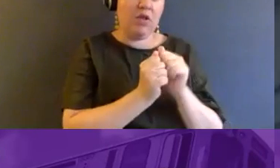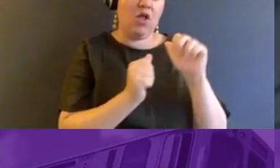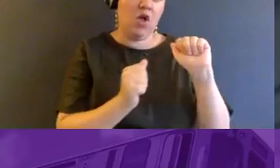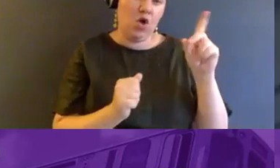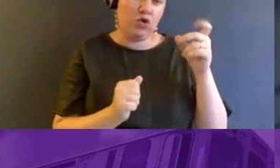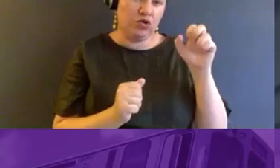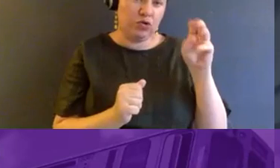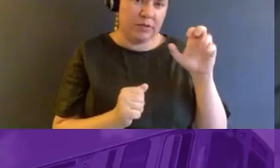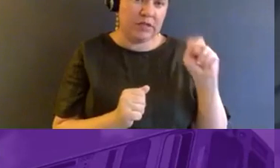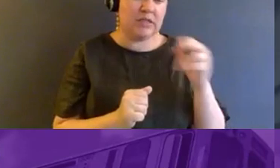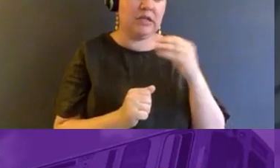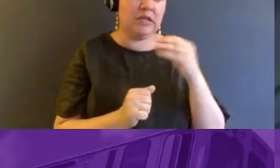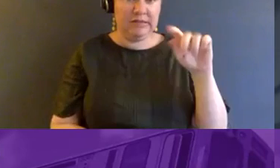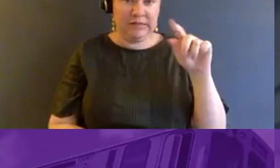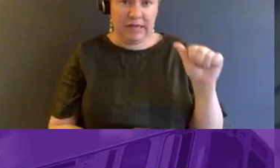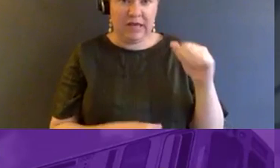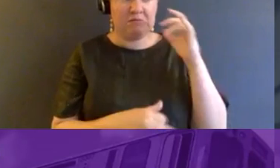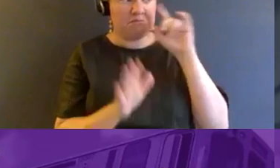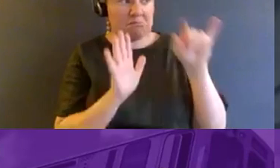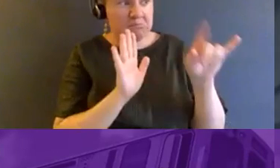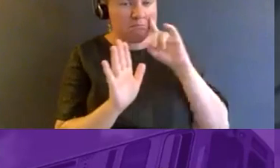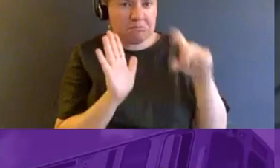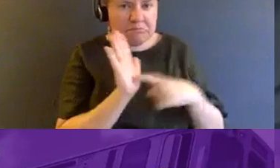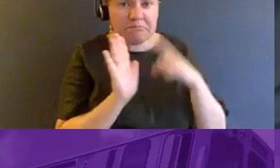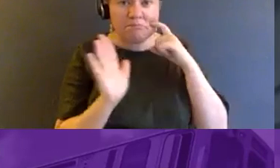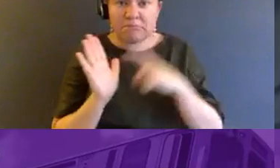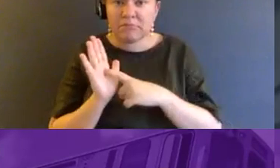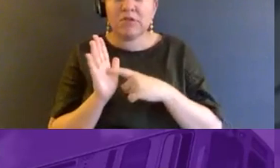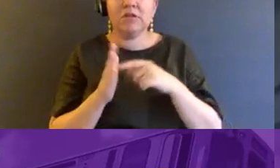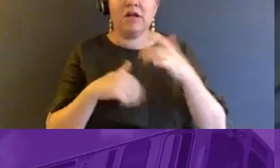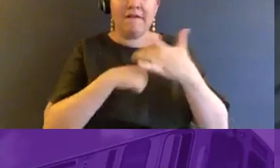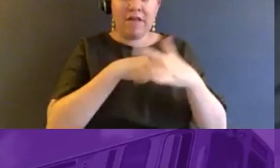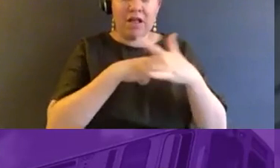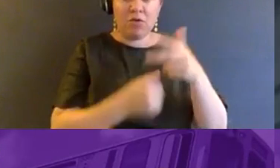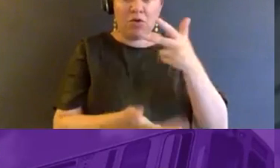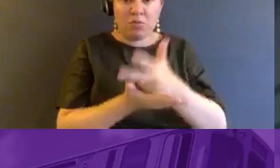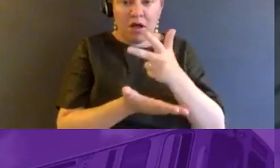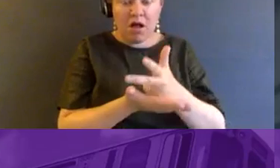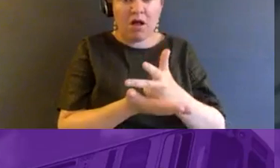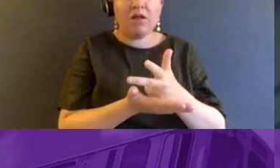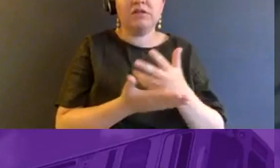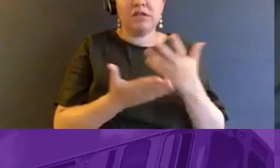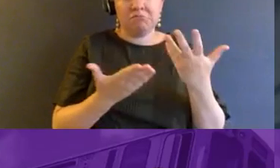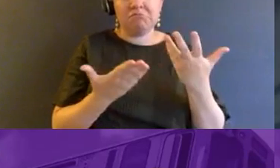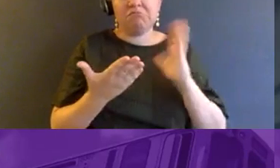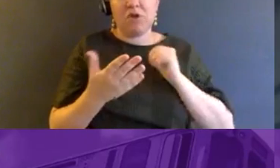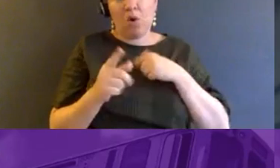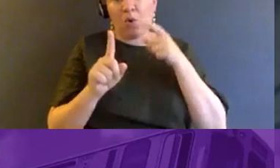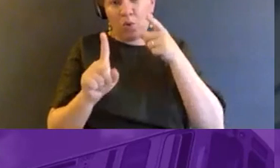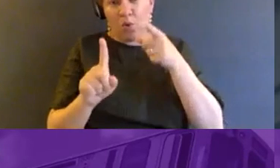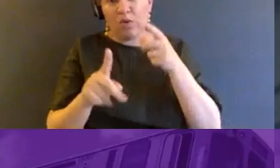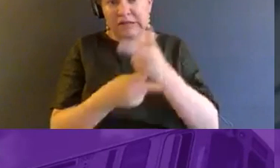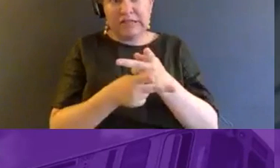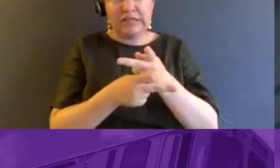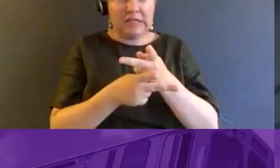to identify available spots as the schedule arises, and then our goal is to keep the